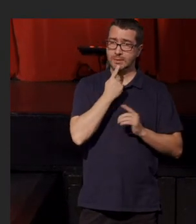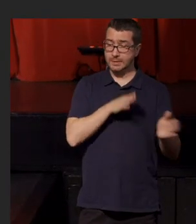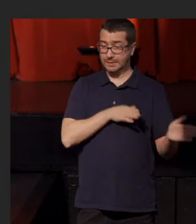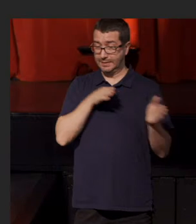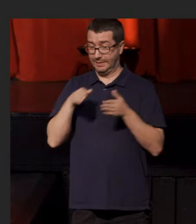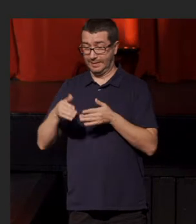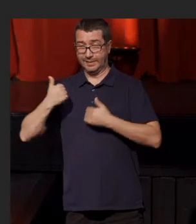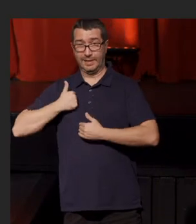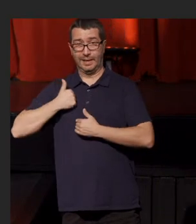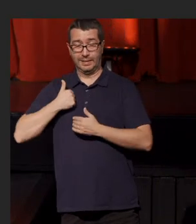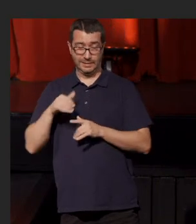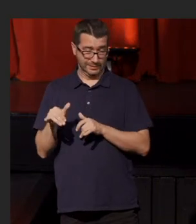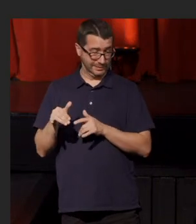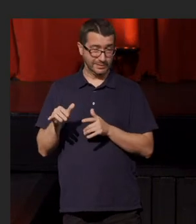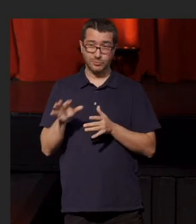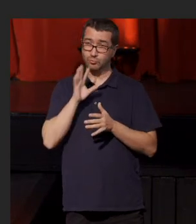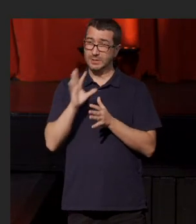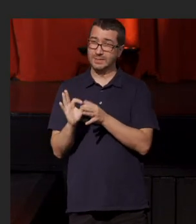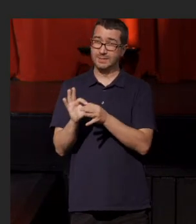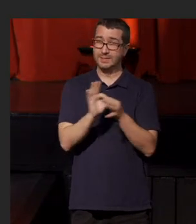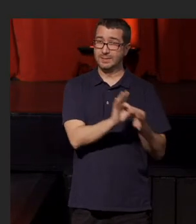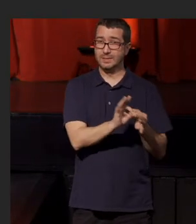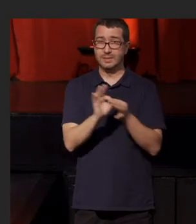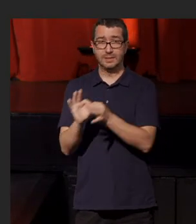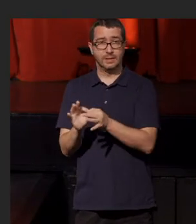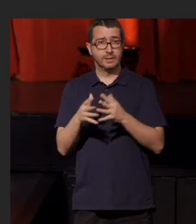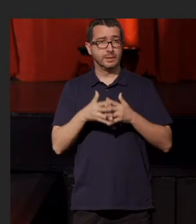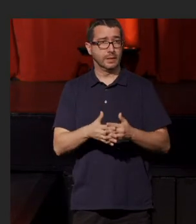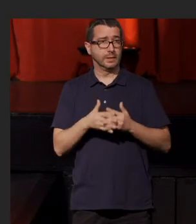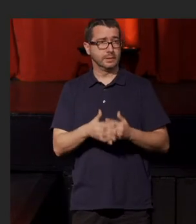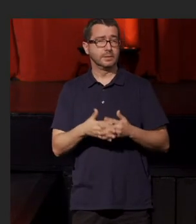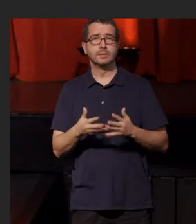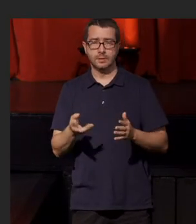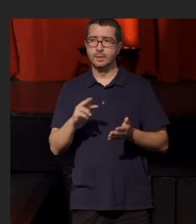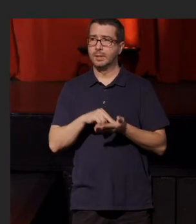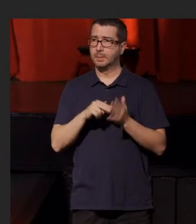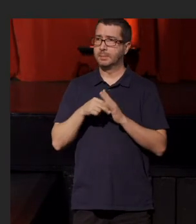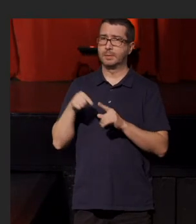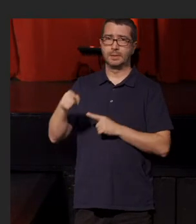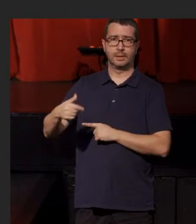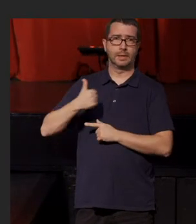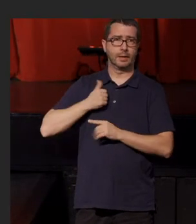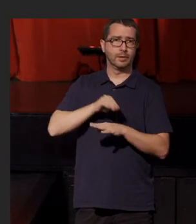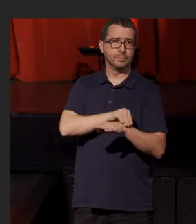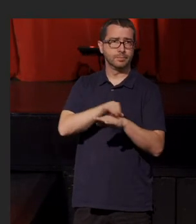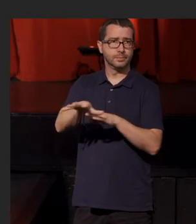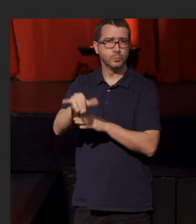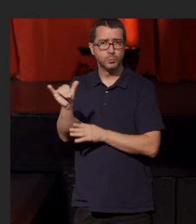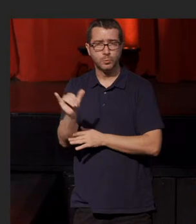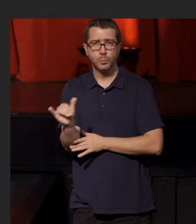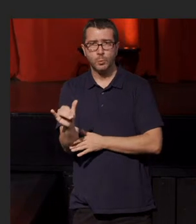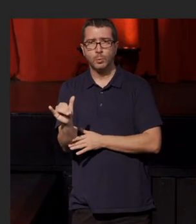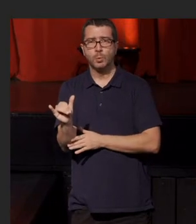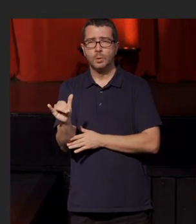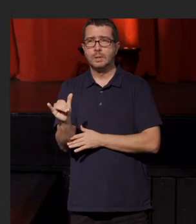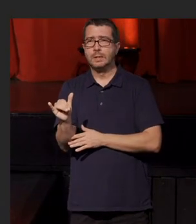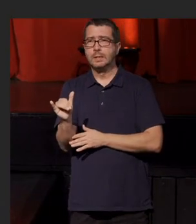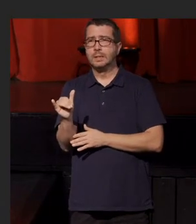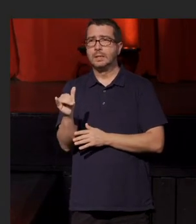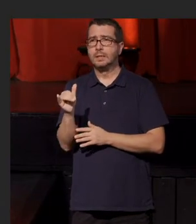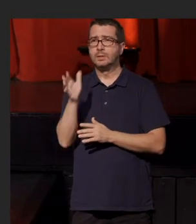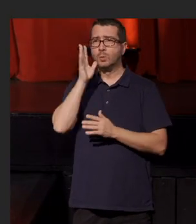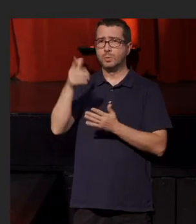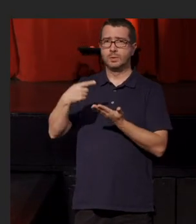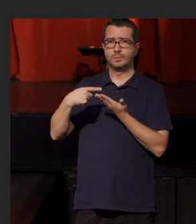our proximity in so many ways to the United States, we have a stake in this as well. And we'll be looking at some of